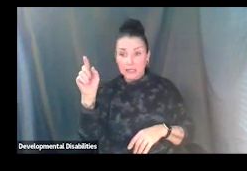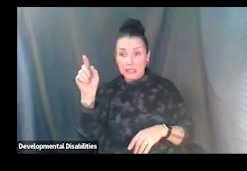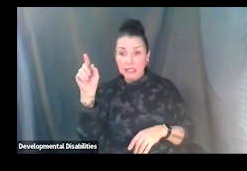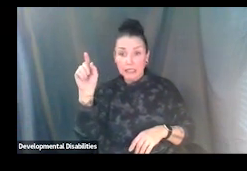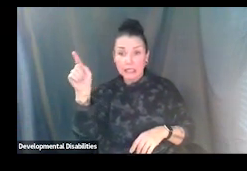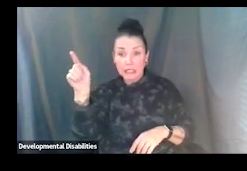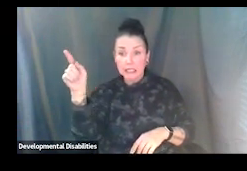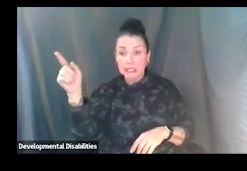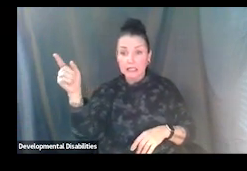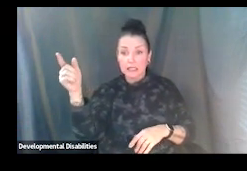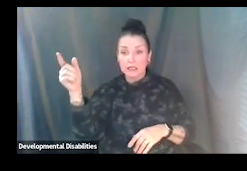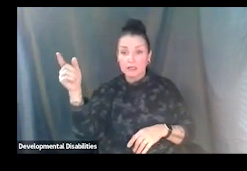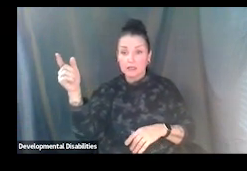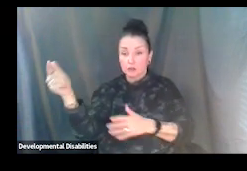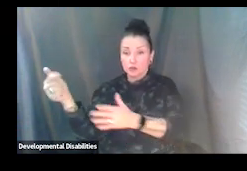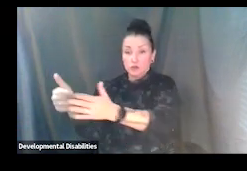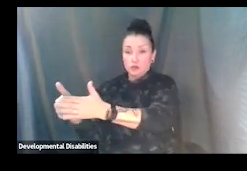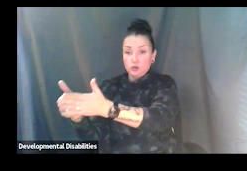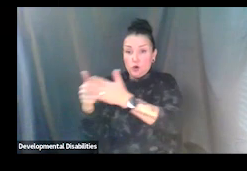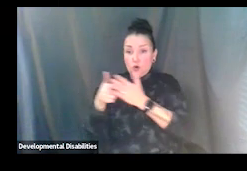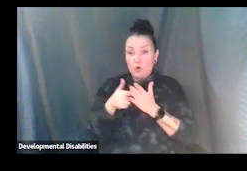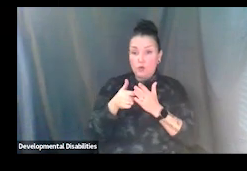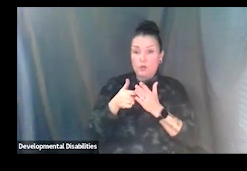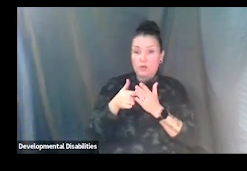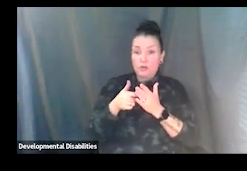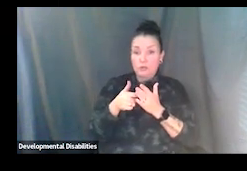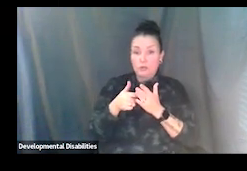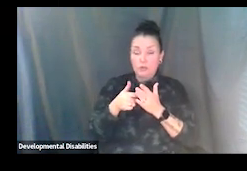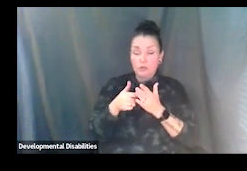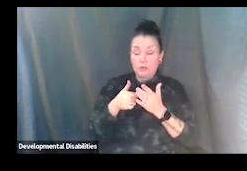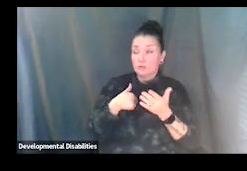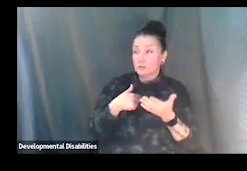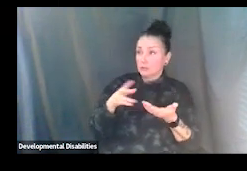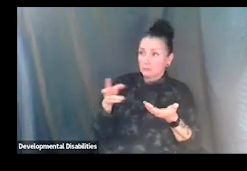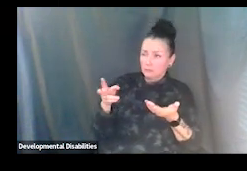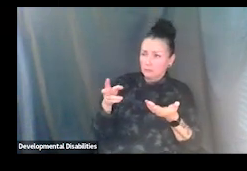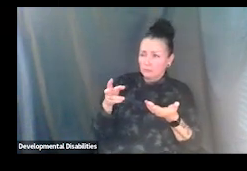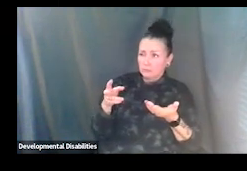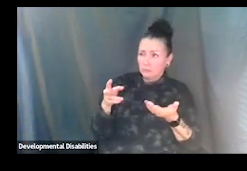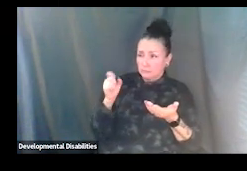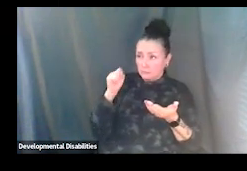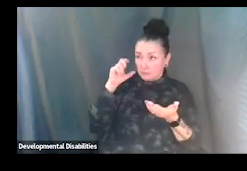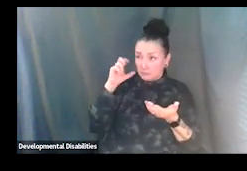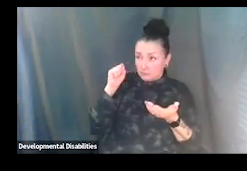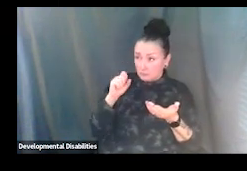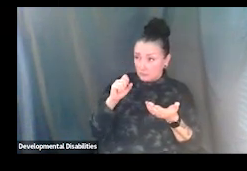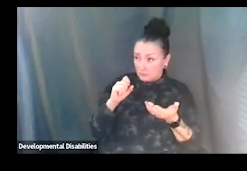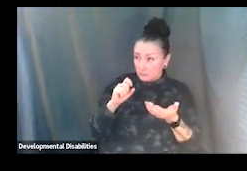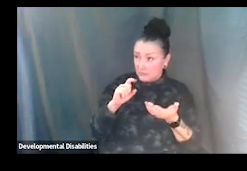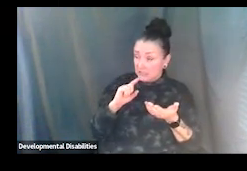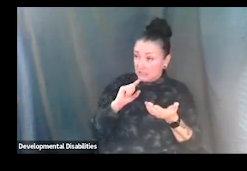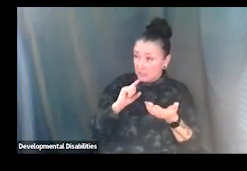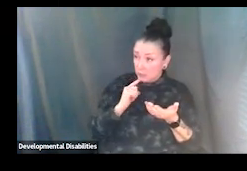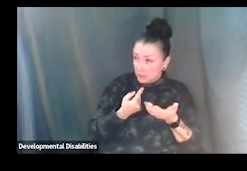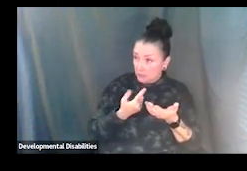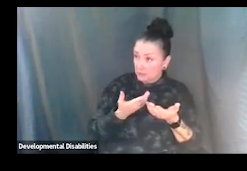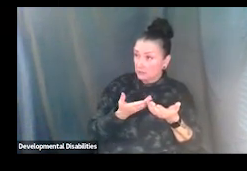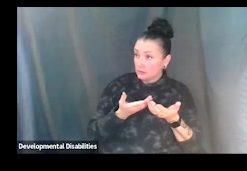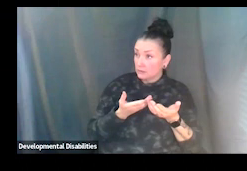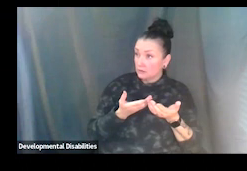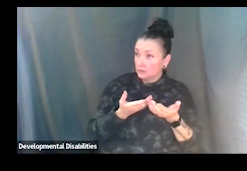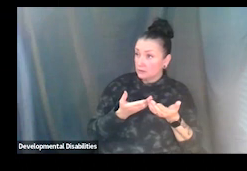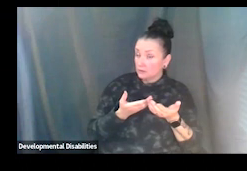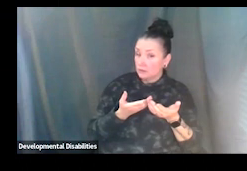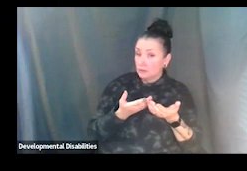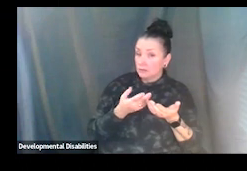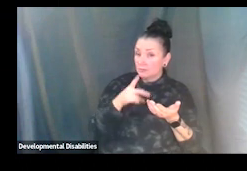me. I think, thankfully, in all of this person's writing about this, she always talks about the phase of the moon as being a